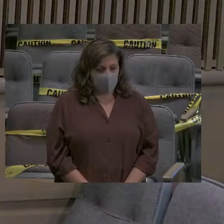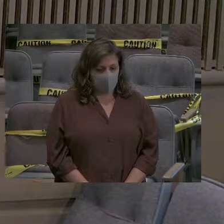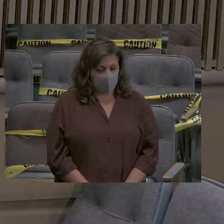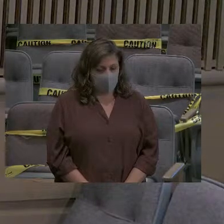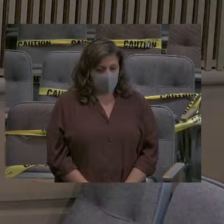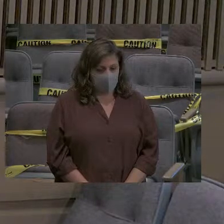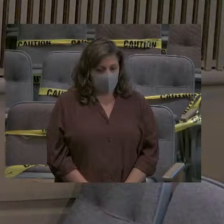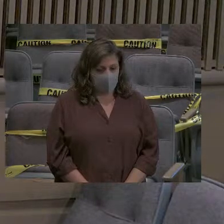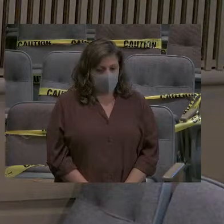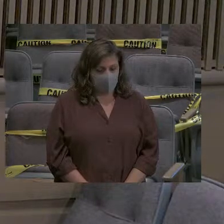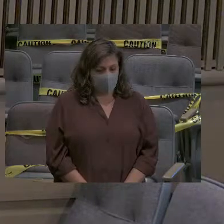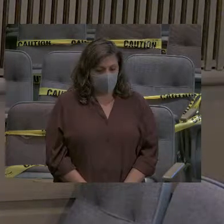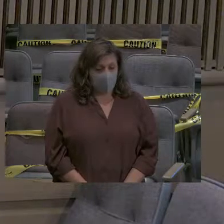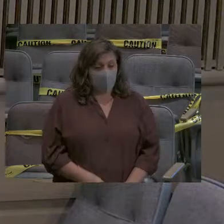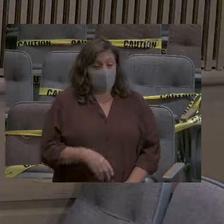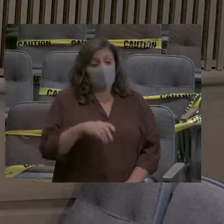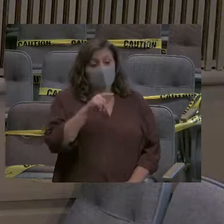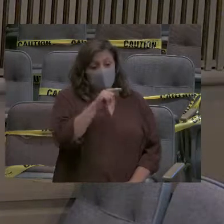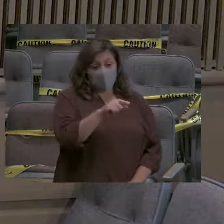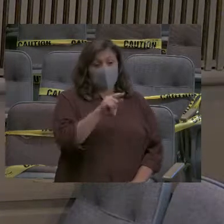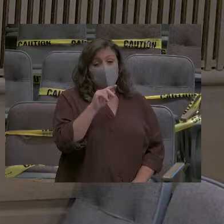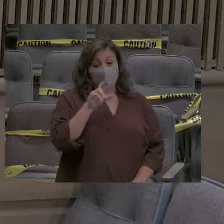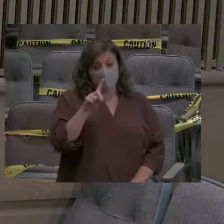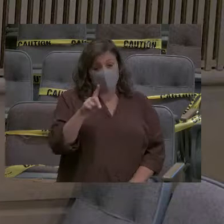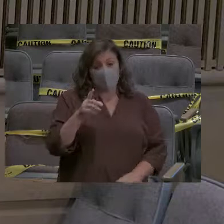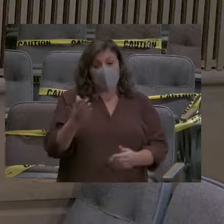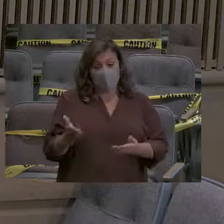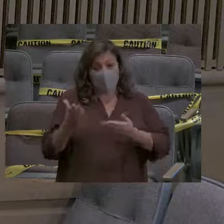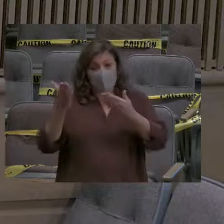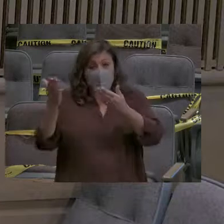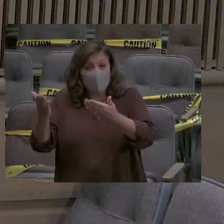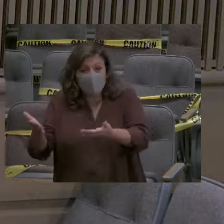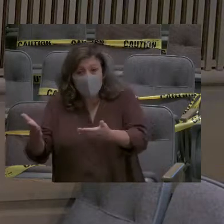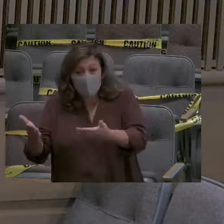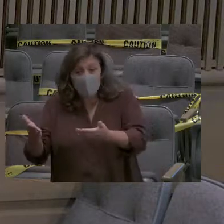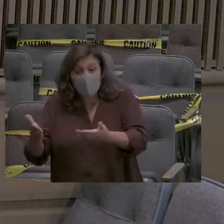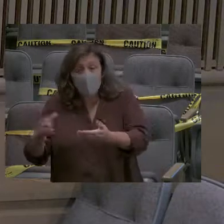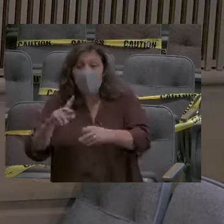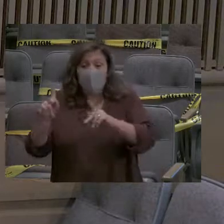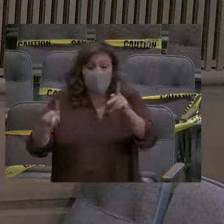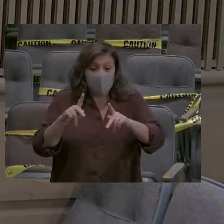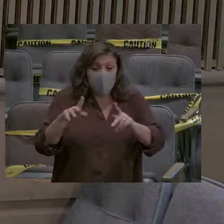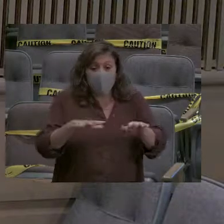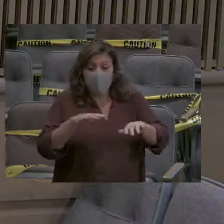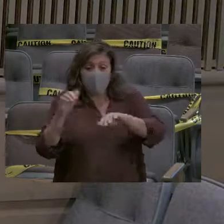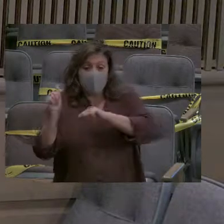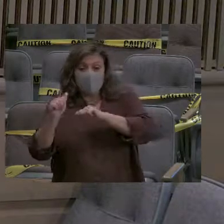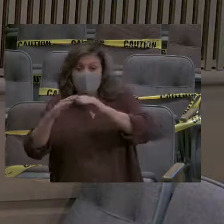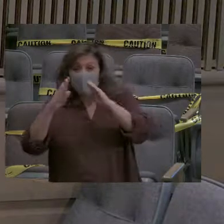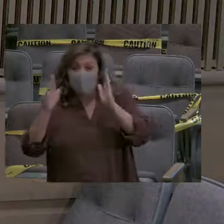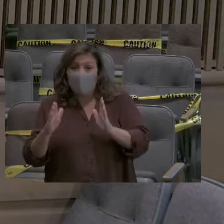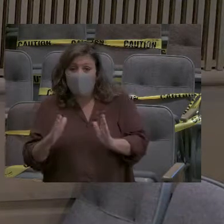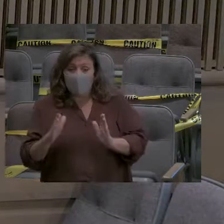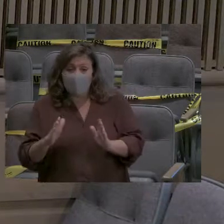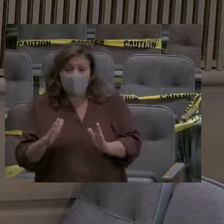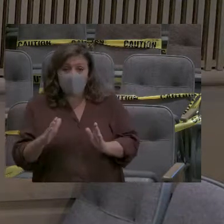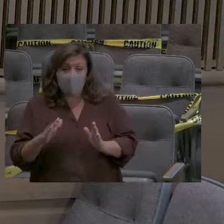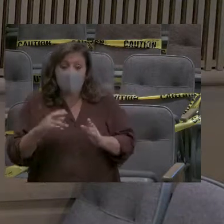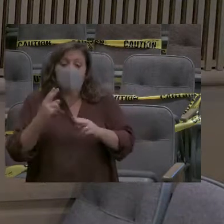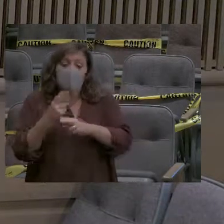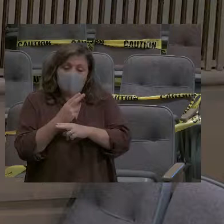Because, you know, the mask has been proven by data that it will, you know, stop from the droplets that will